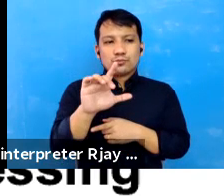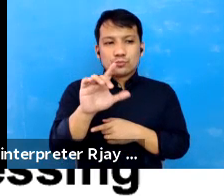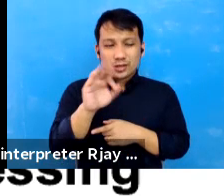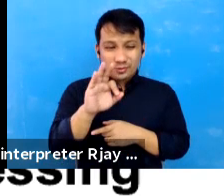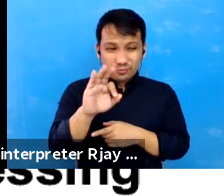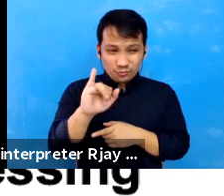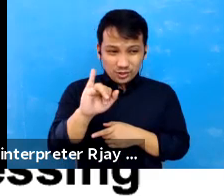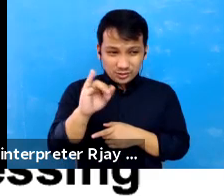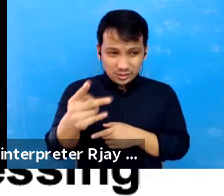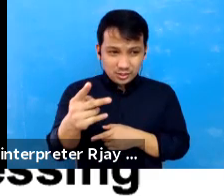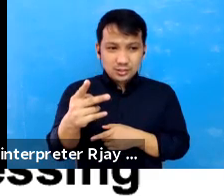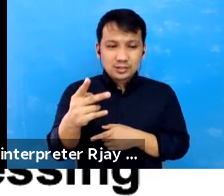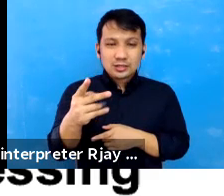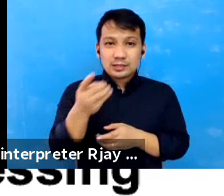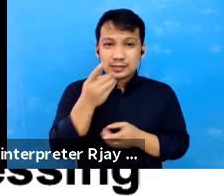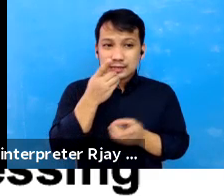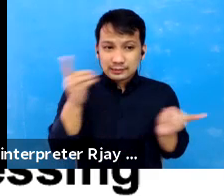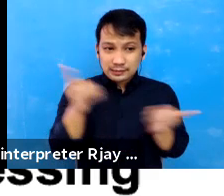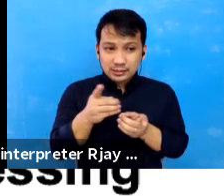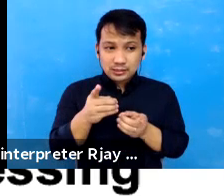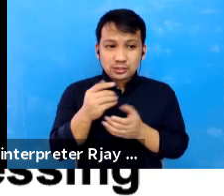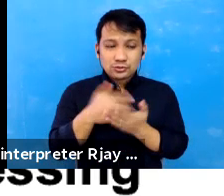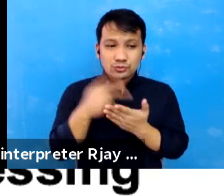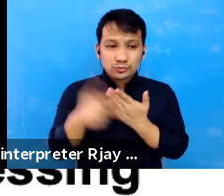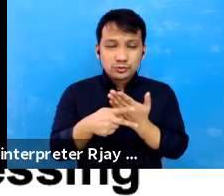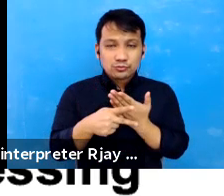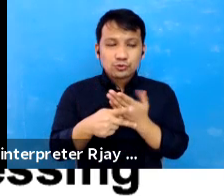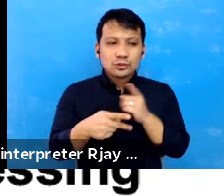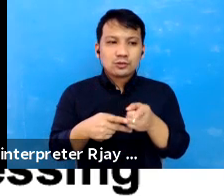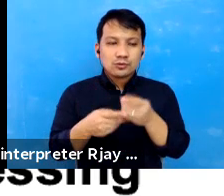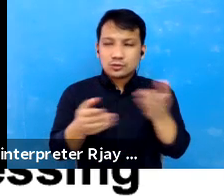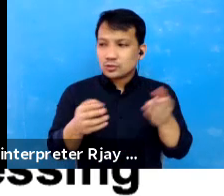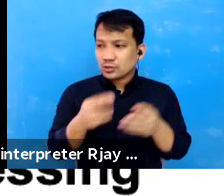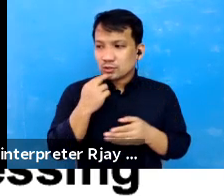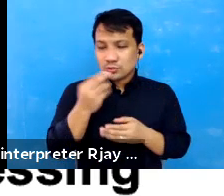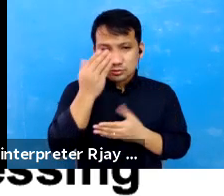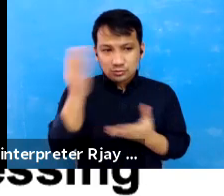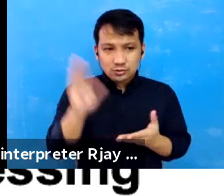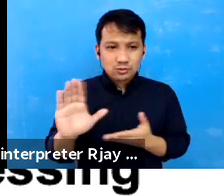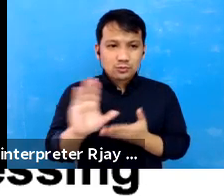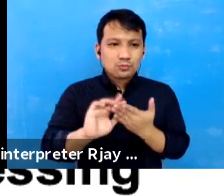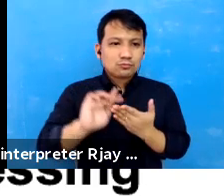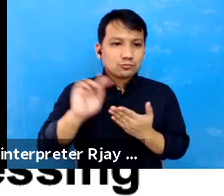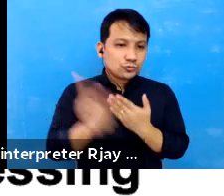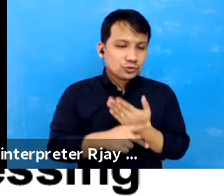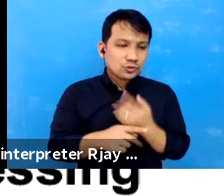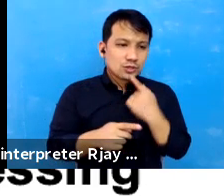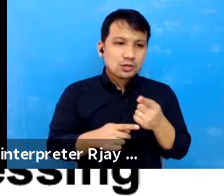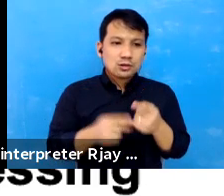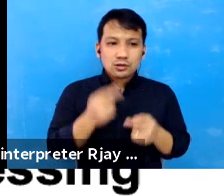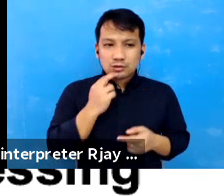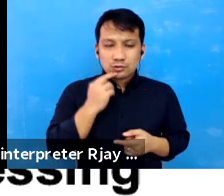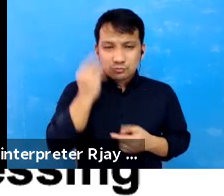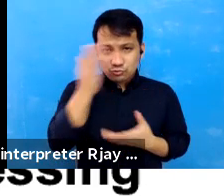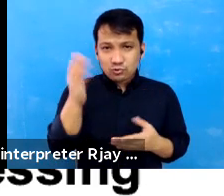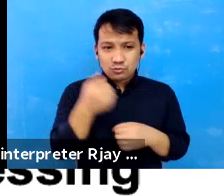Integrated Nutrition Action Program for First 1,000 Days, the Dietary Supplementation Program o Nutri-Rice, gumawa